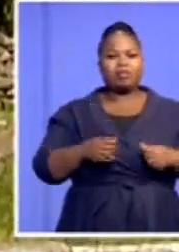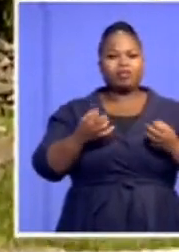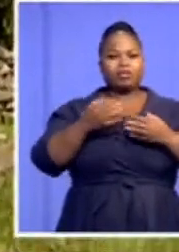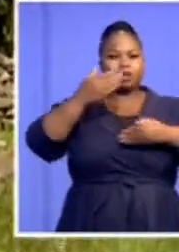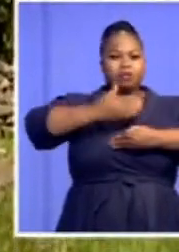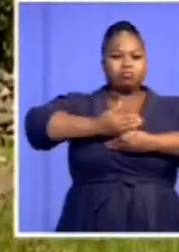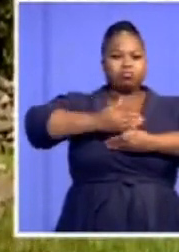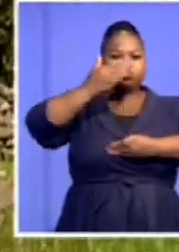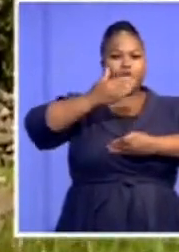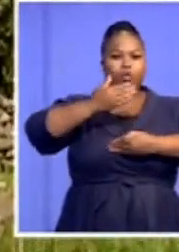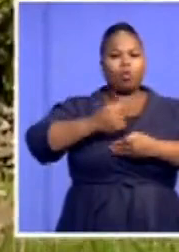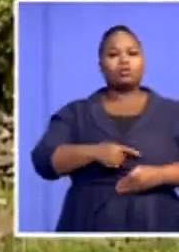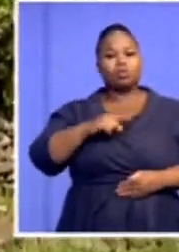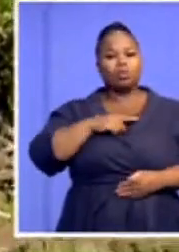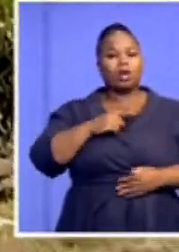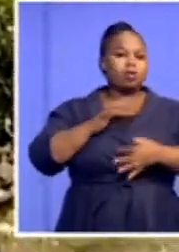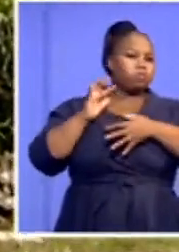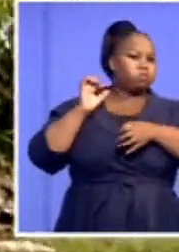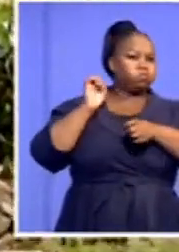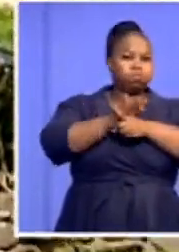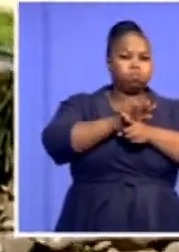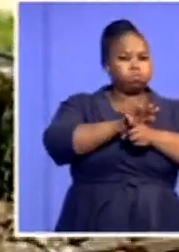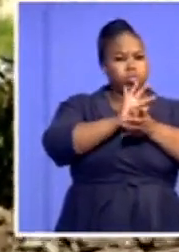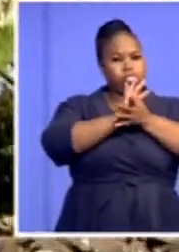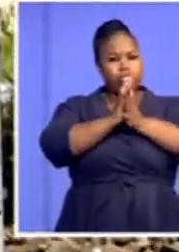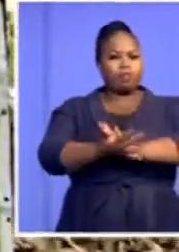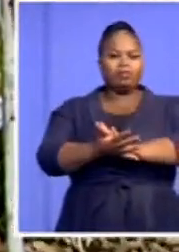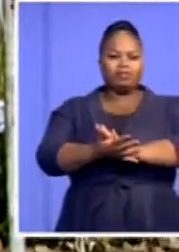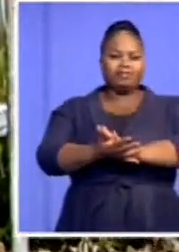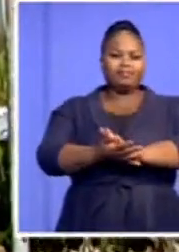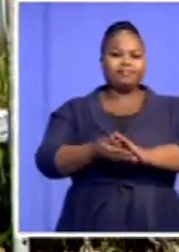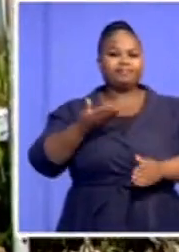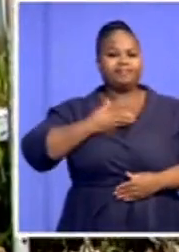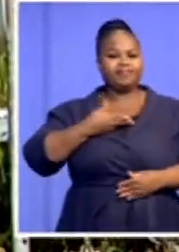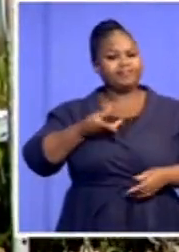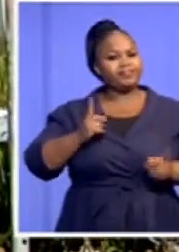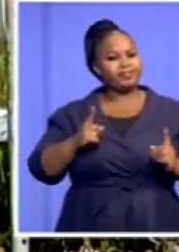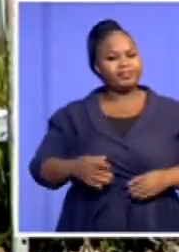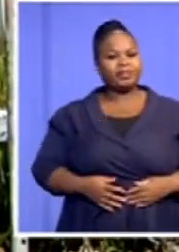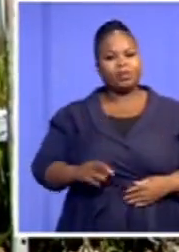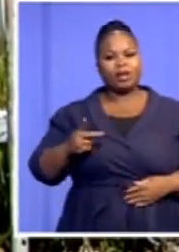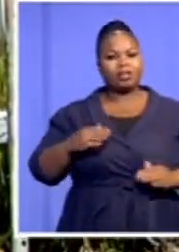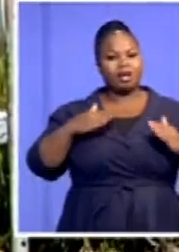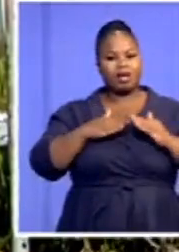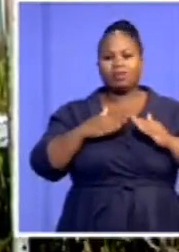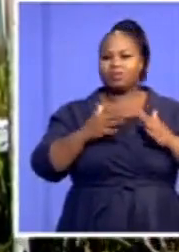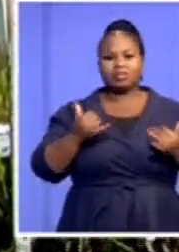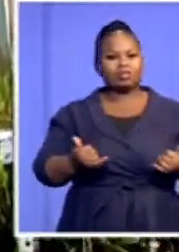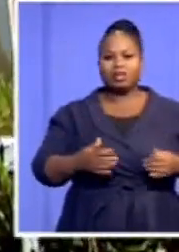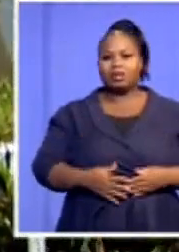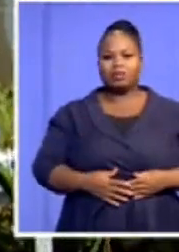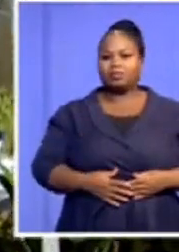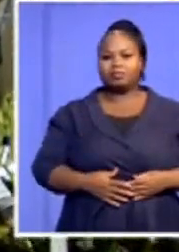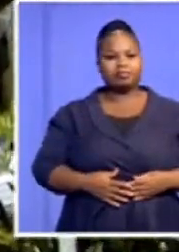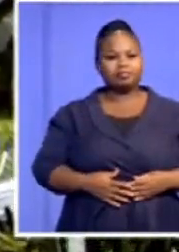of that water was just simply too much. It's left some of the houses without back porches, without